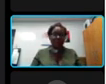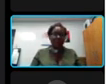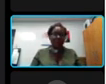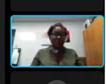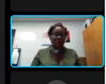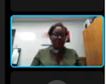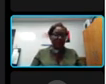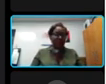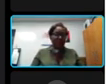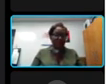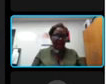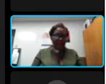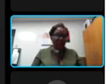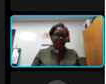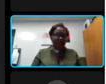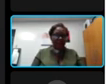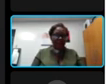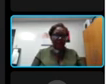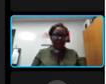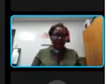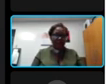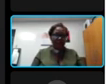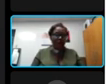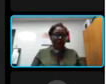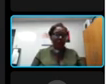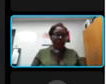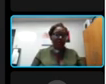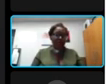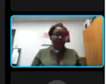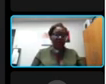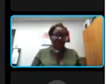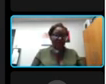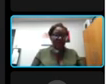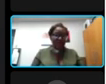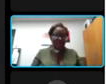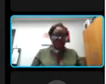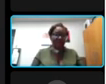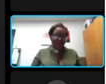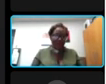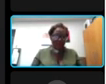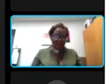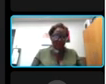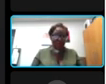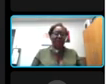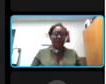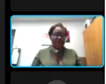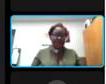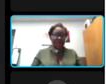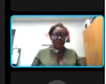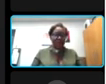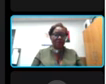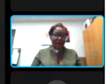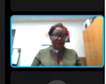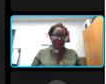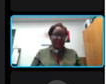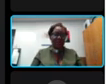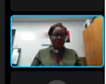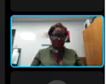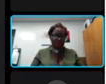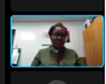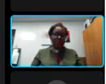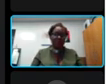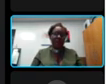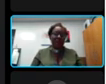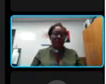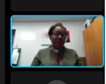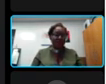for this school year. And to date, we have administered more than 96,000 asymptomatic tests